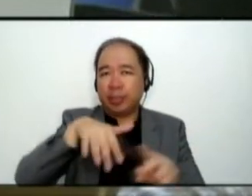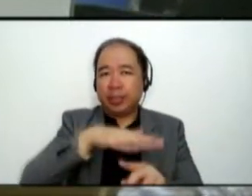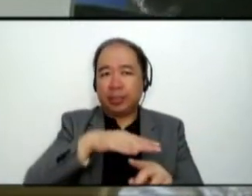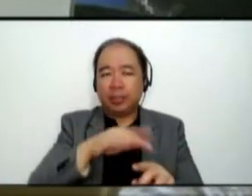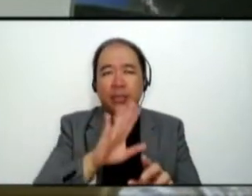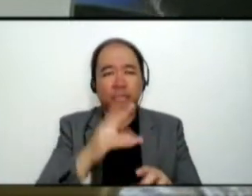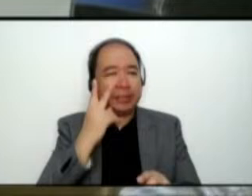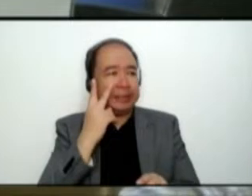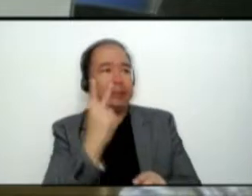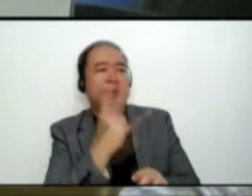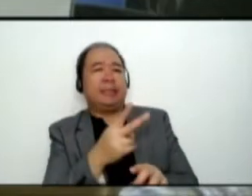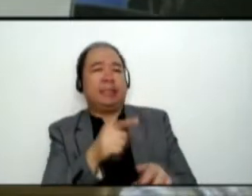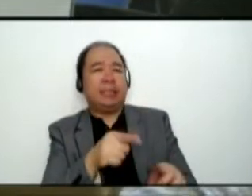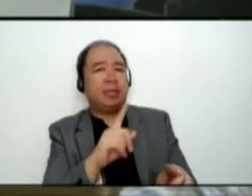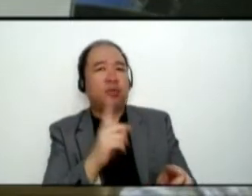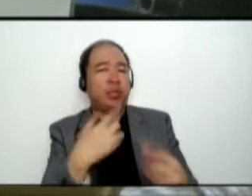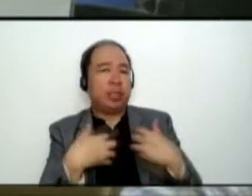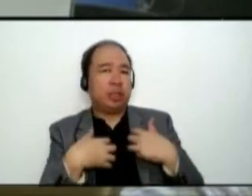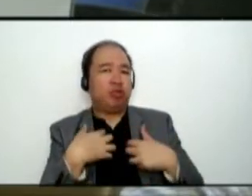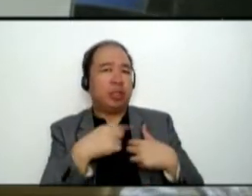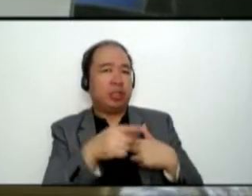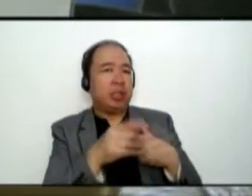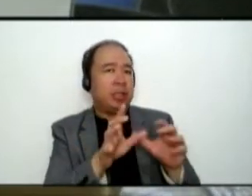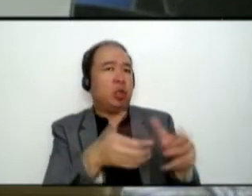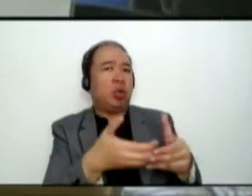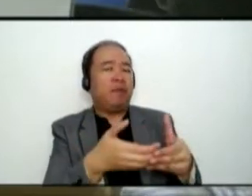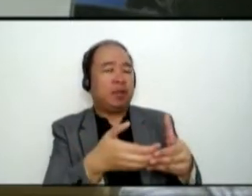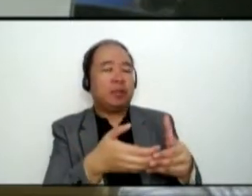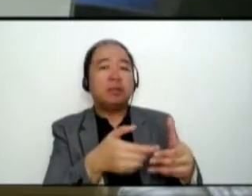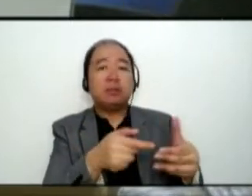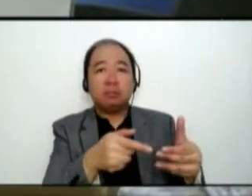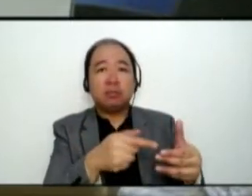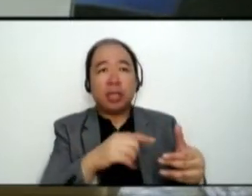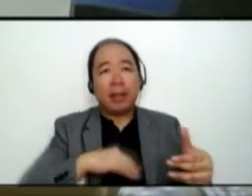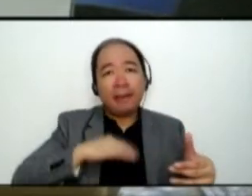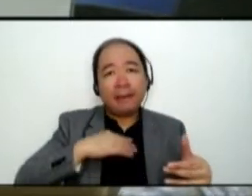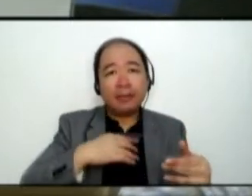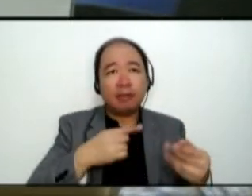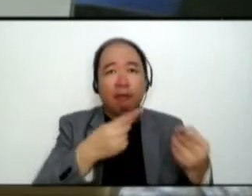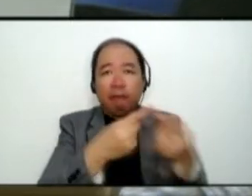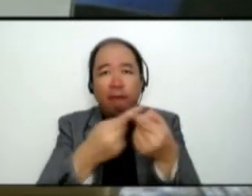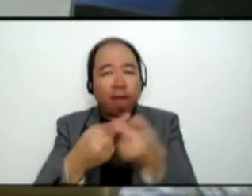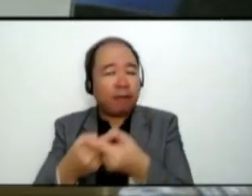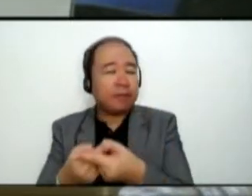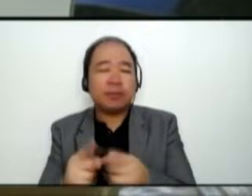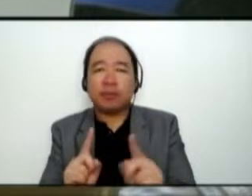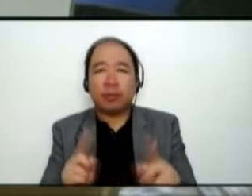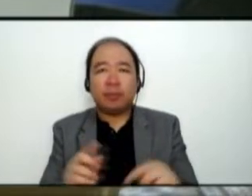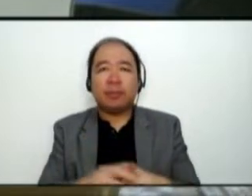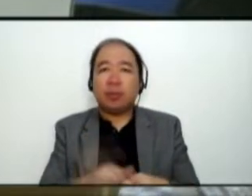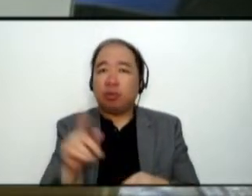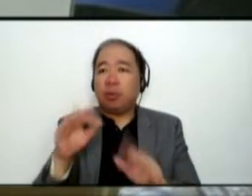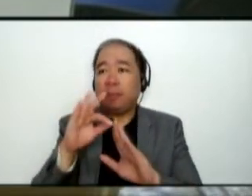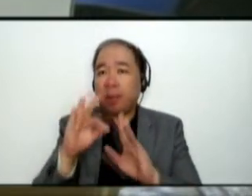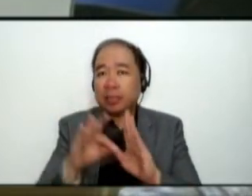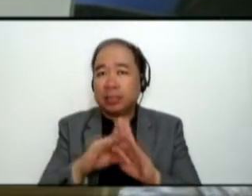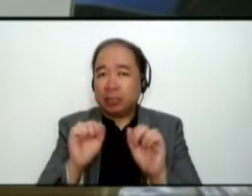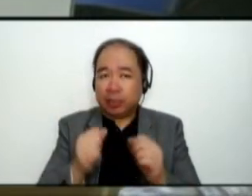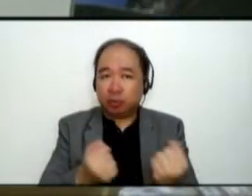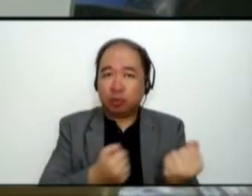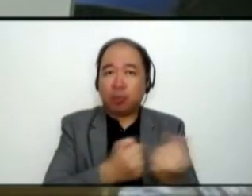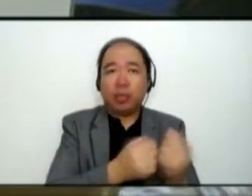as interests of generations in conflict. If policies can support younger familial members